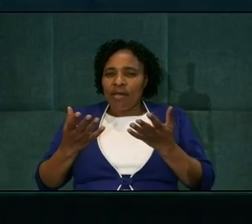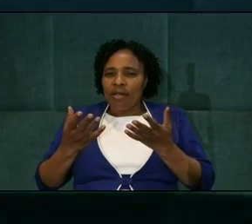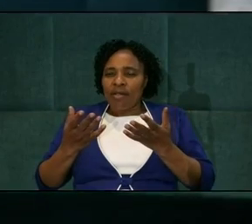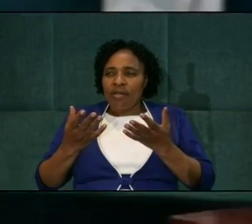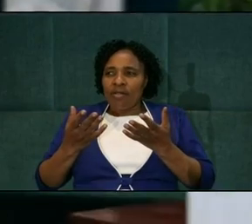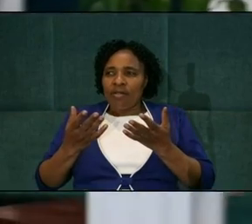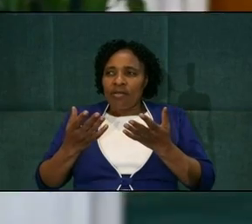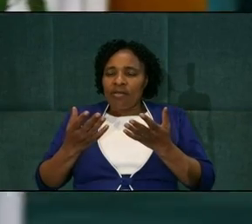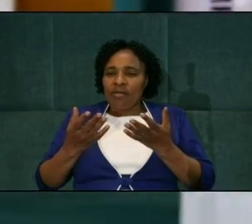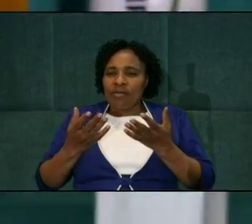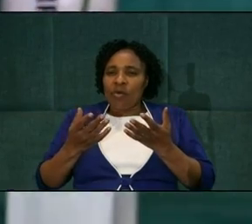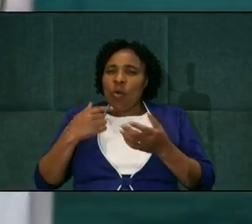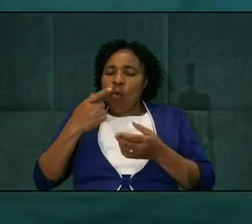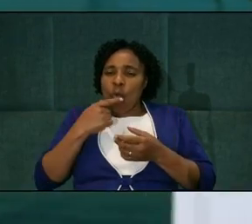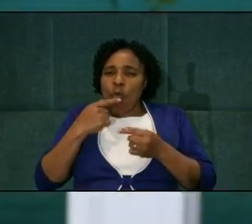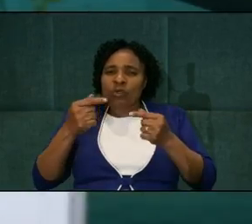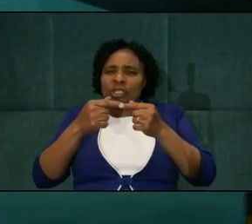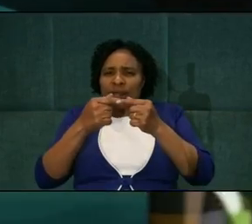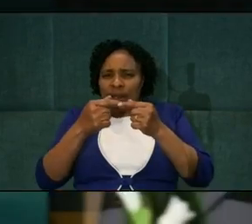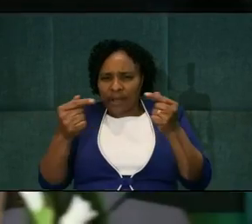Who was the source?